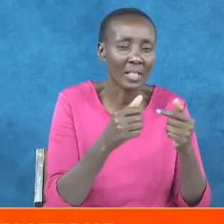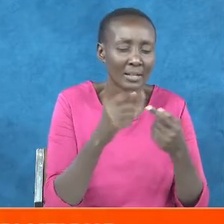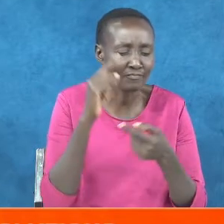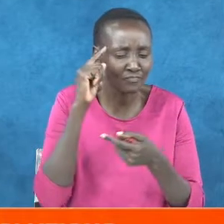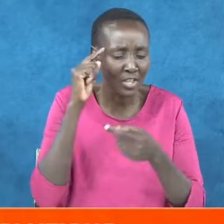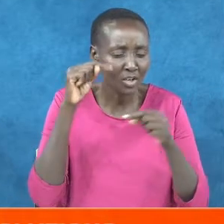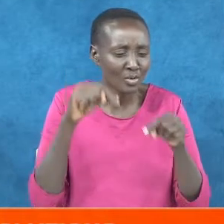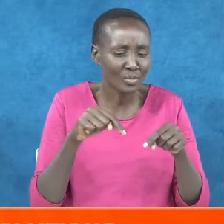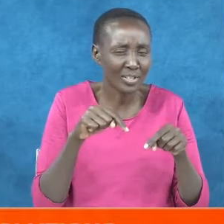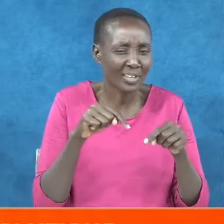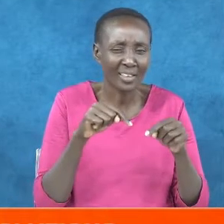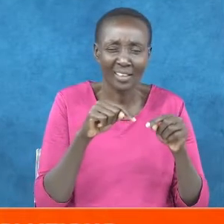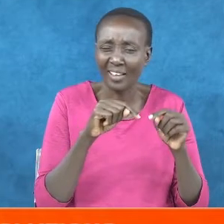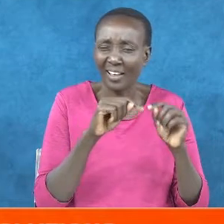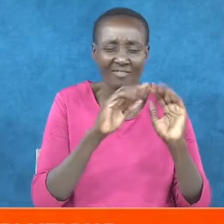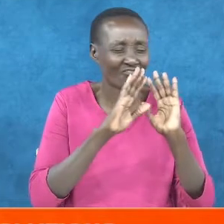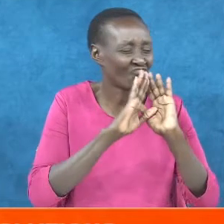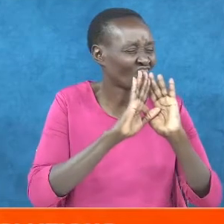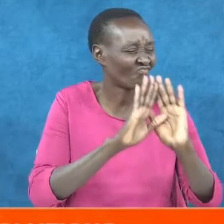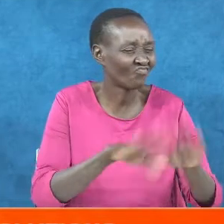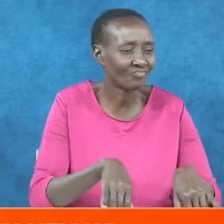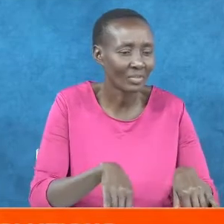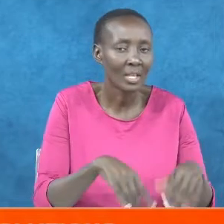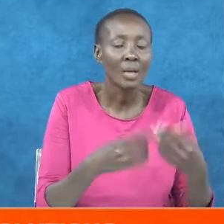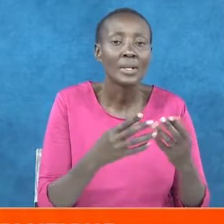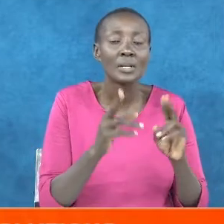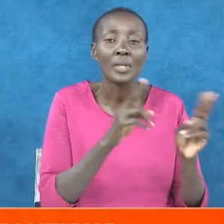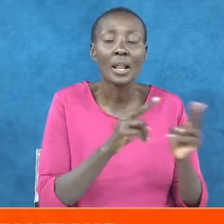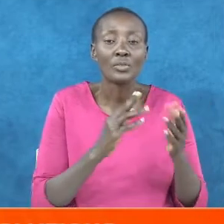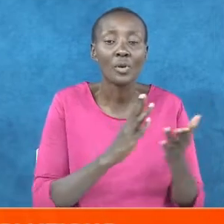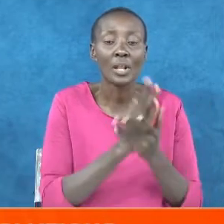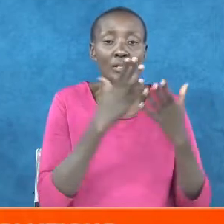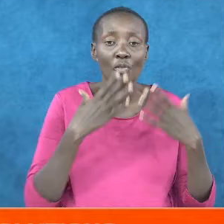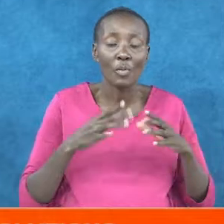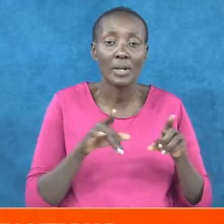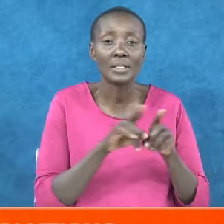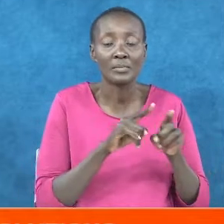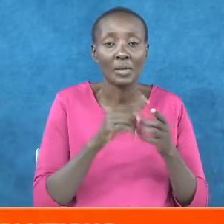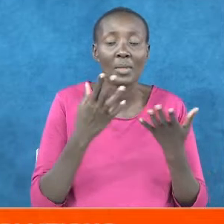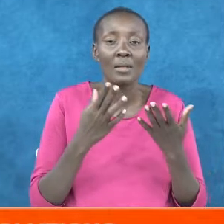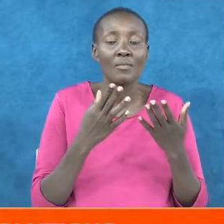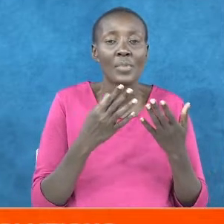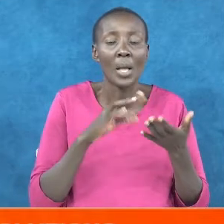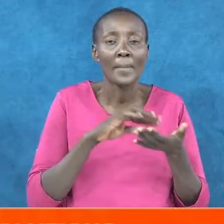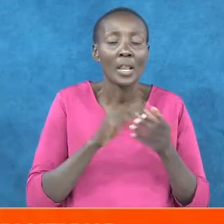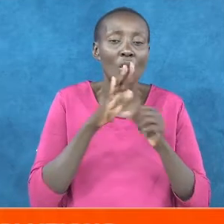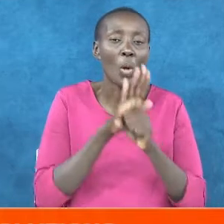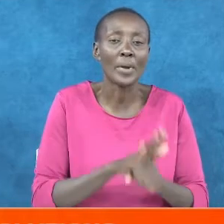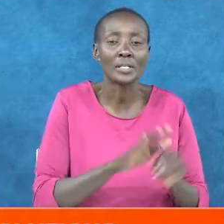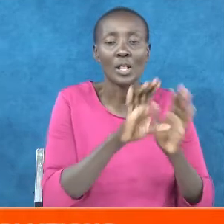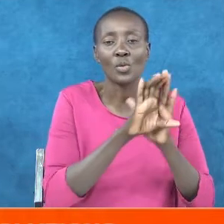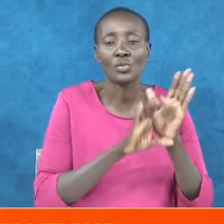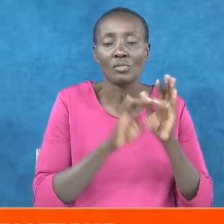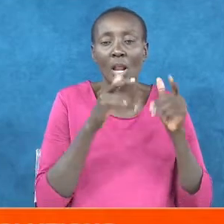this day to be repugnant to the Bill of Rights, natural rights of people, and would be contravening constitutional